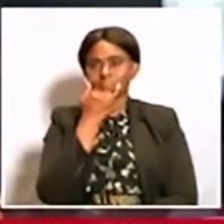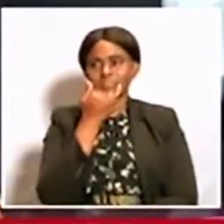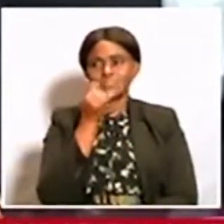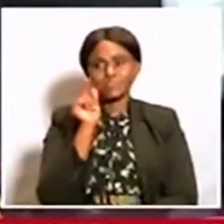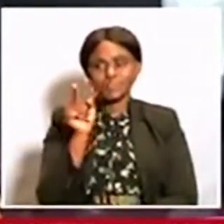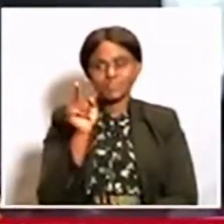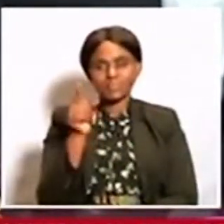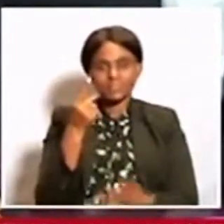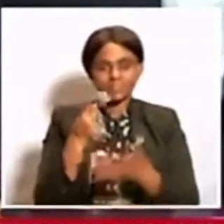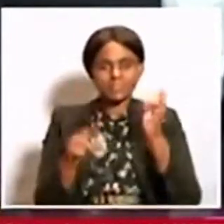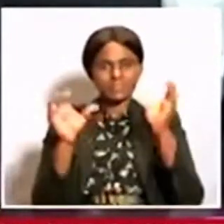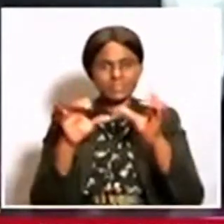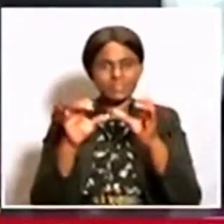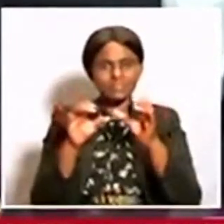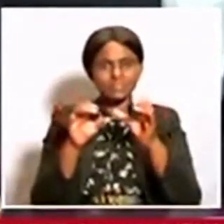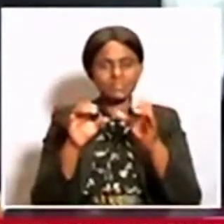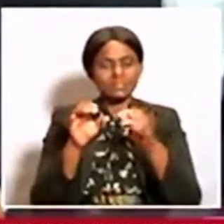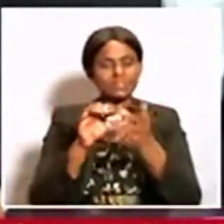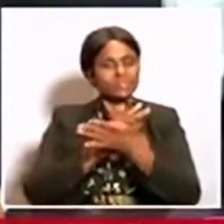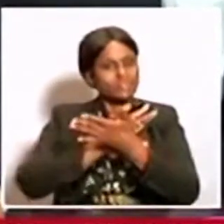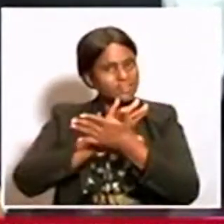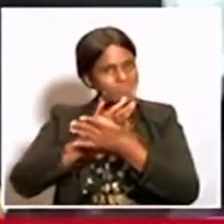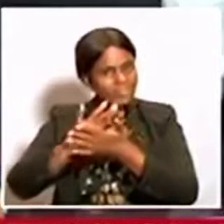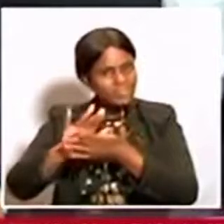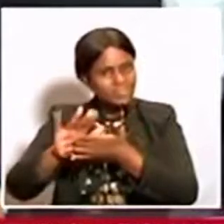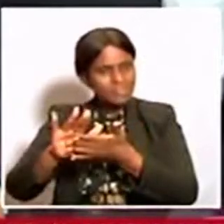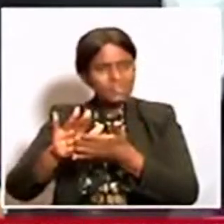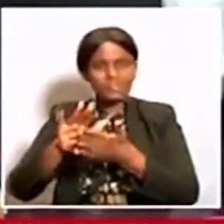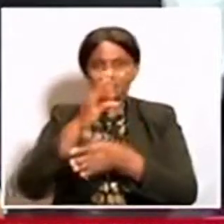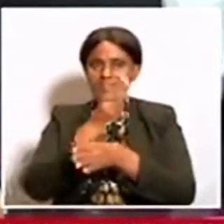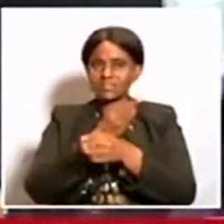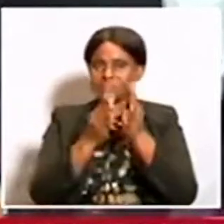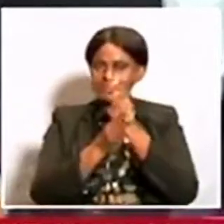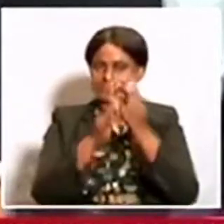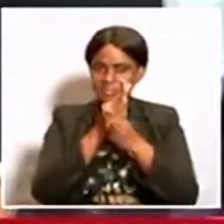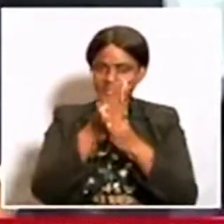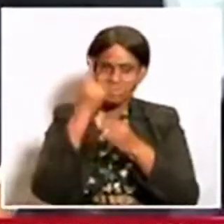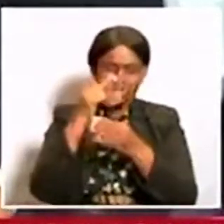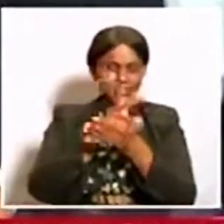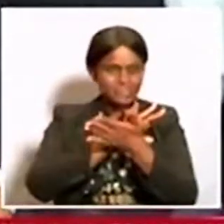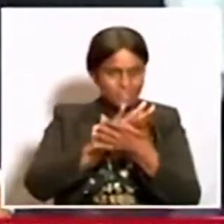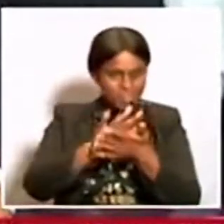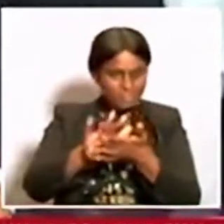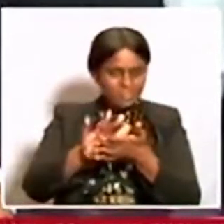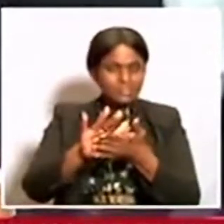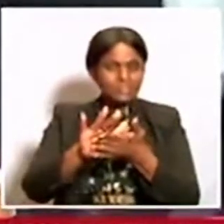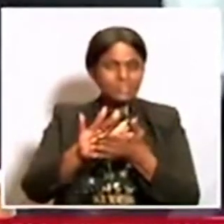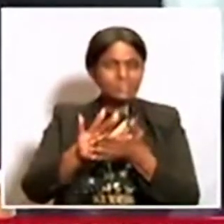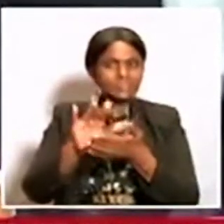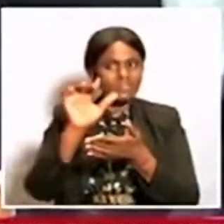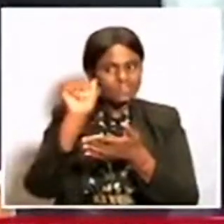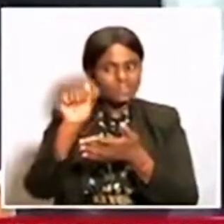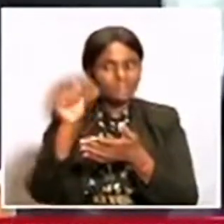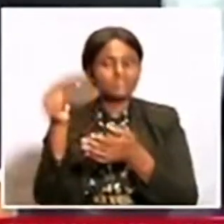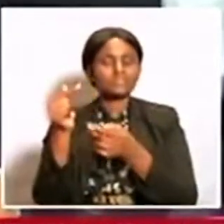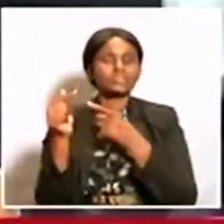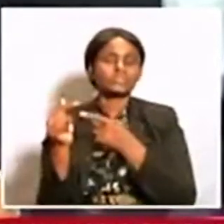did was to send the clearance contract for clearance at the Attorney